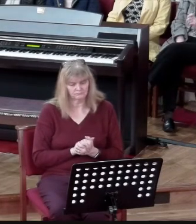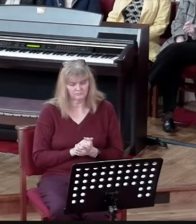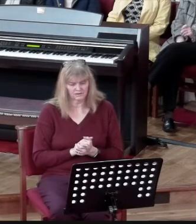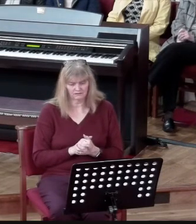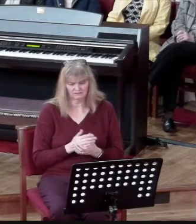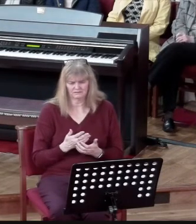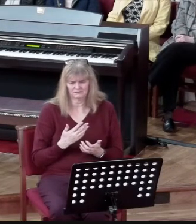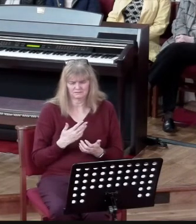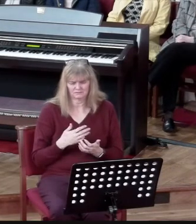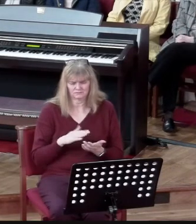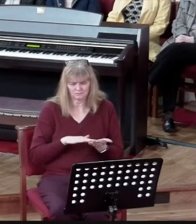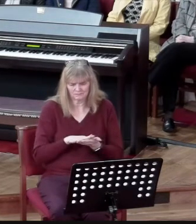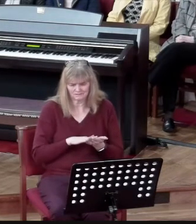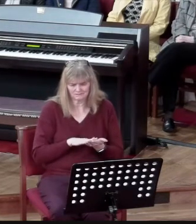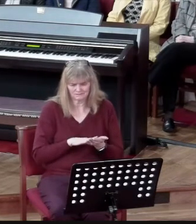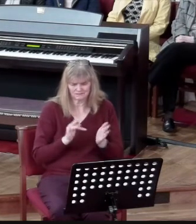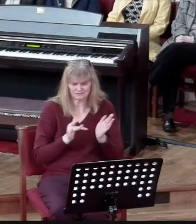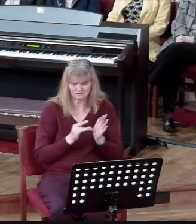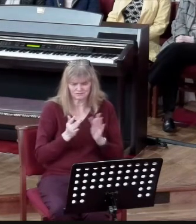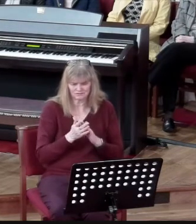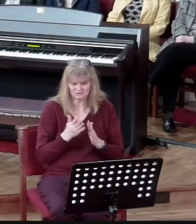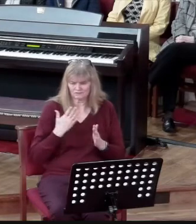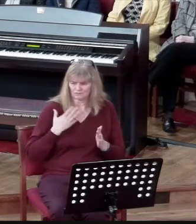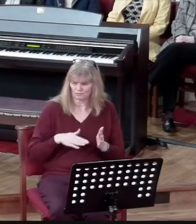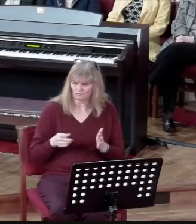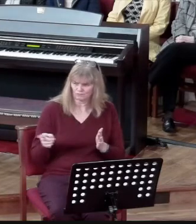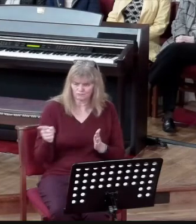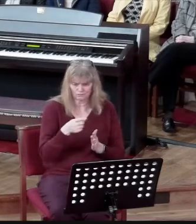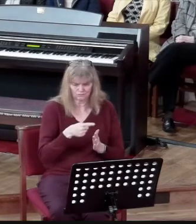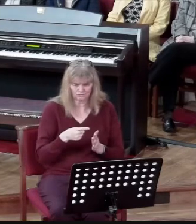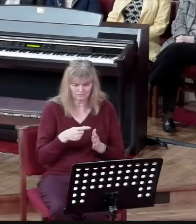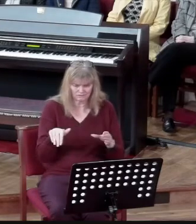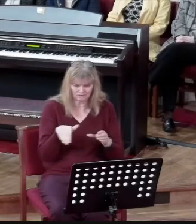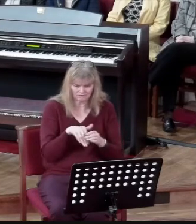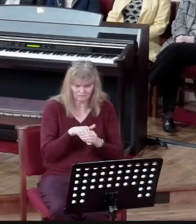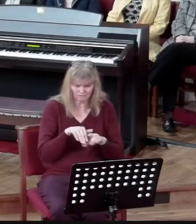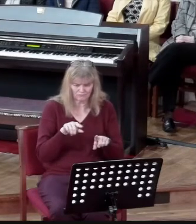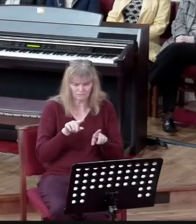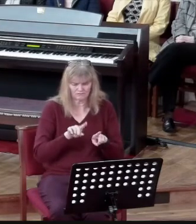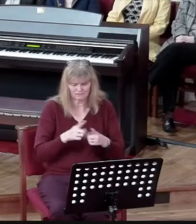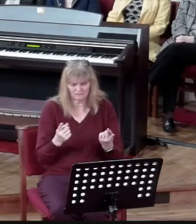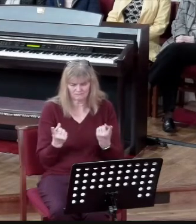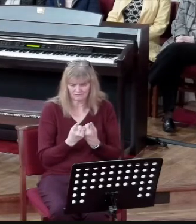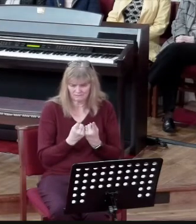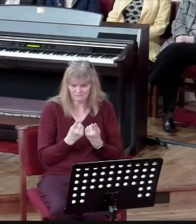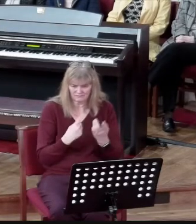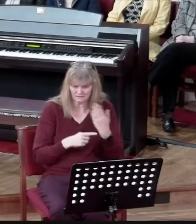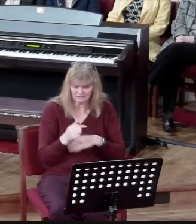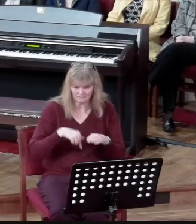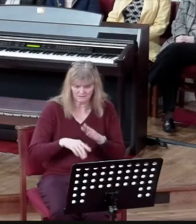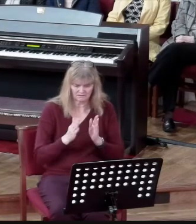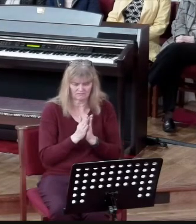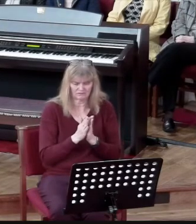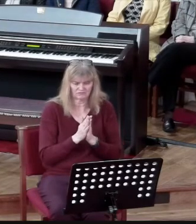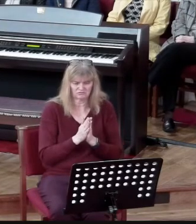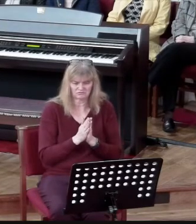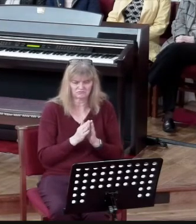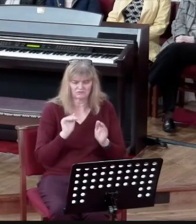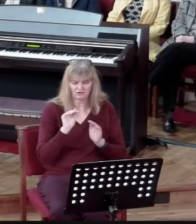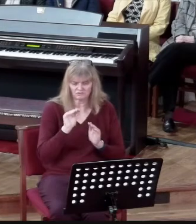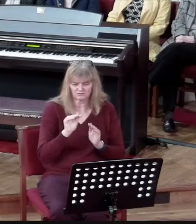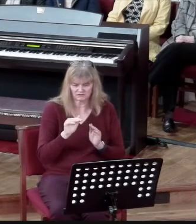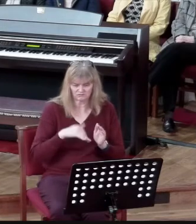involved. It's about the sheer joy and exhilaration of being with him, like the freshness of